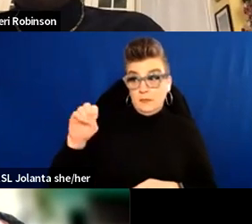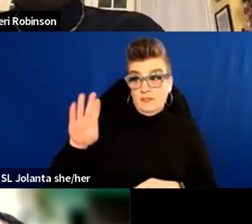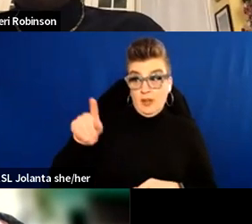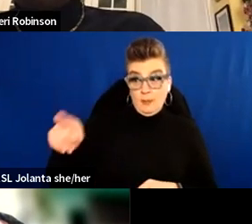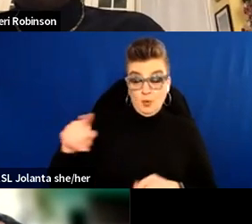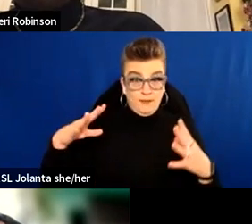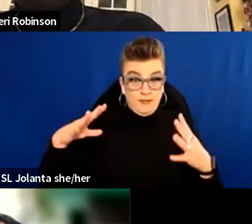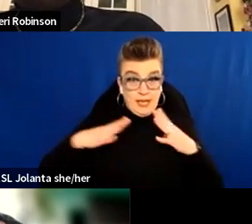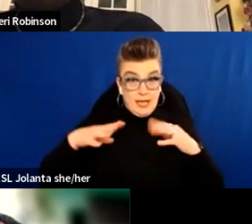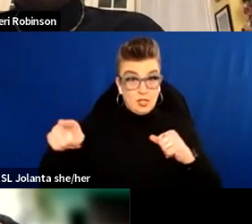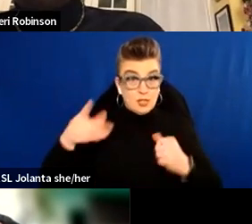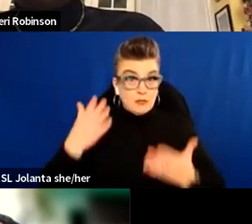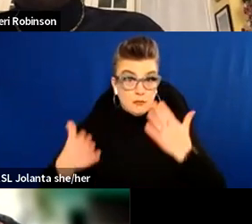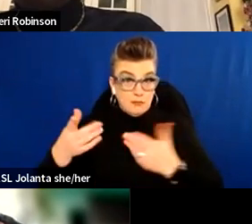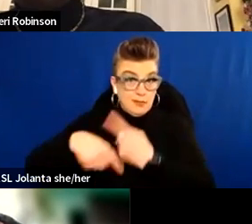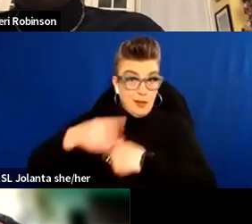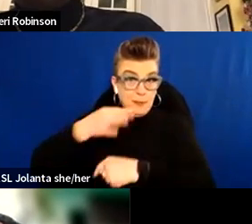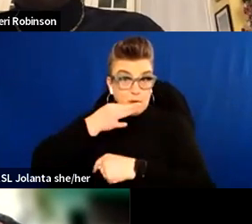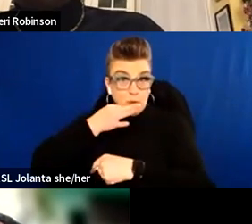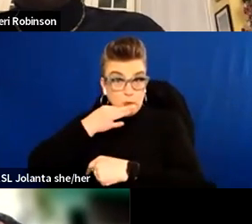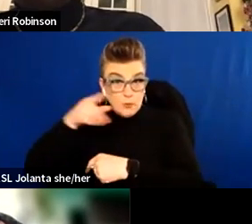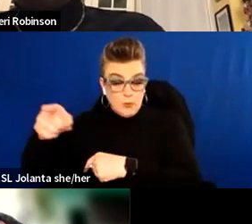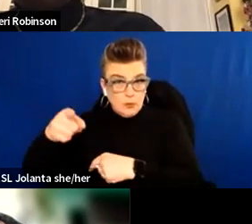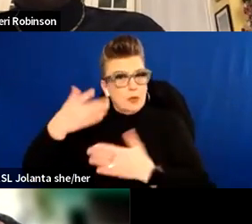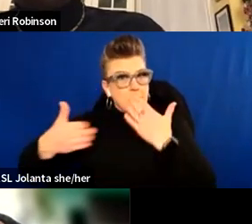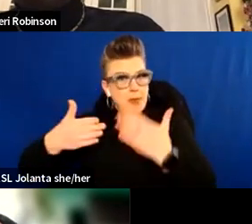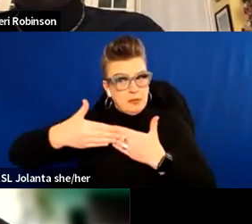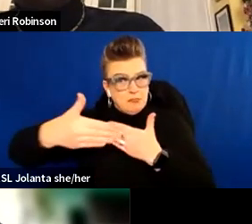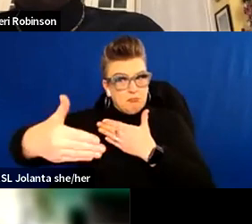it could be for a month or two after february